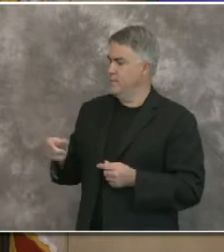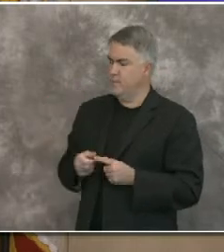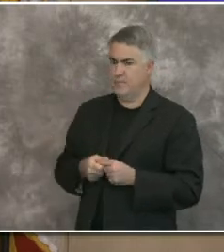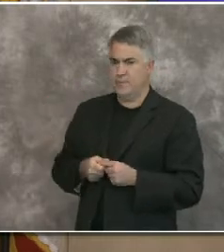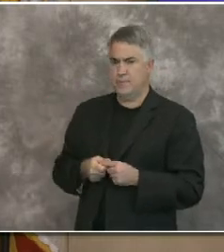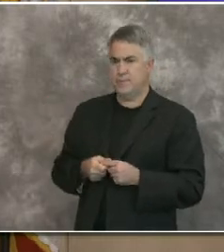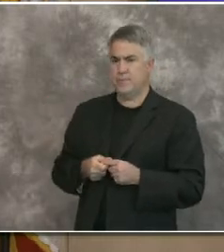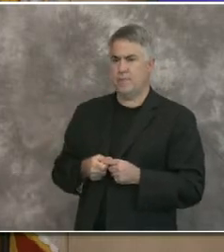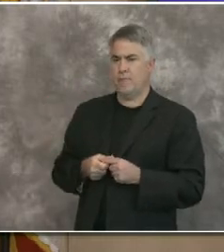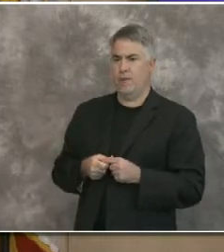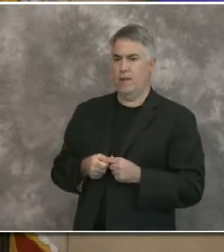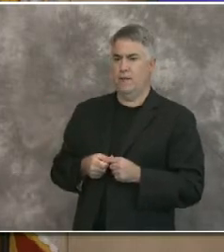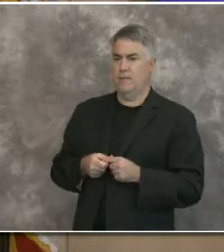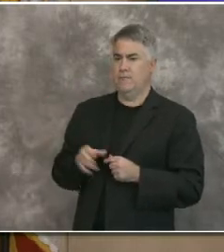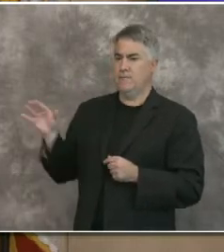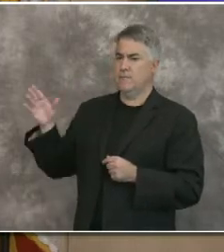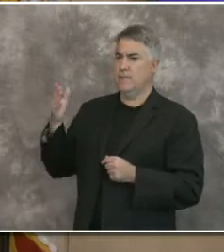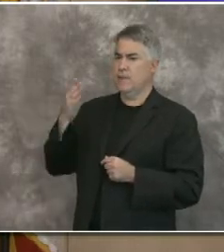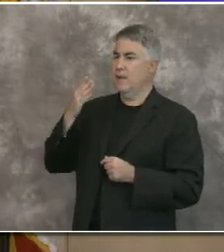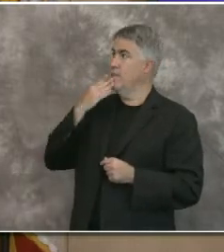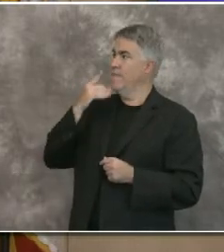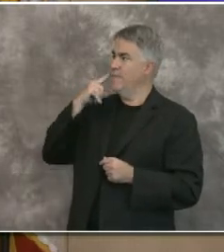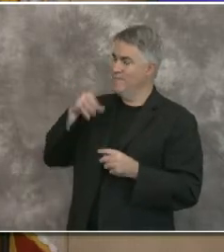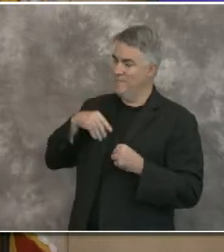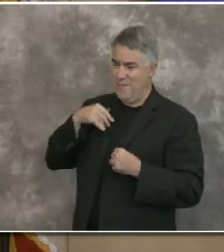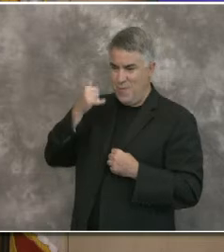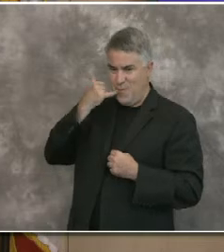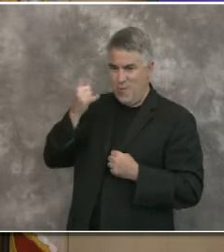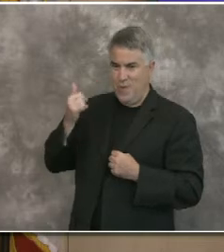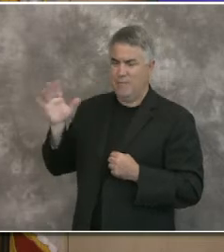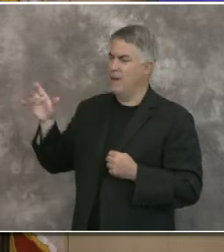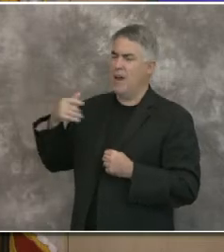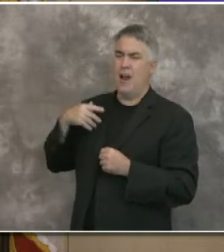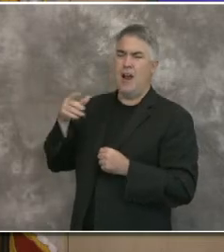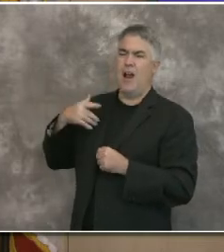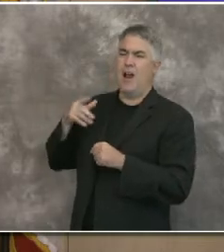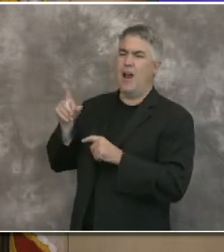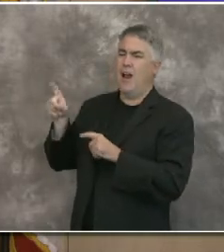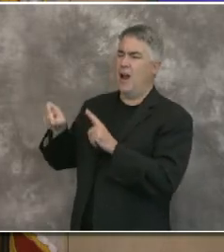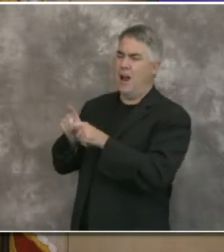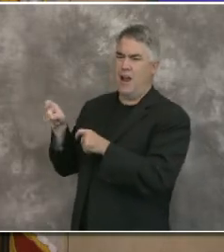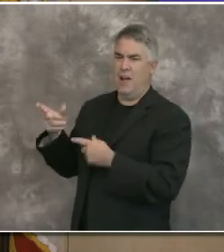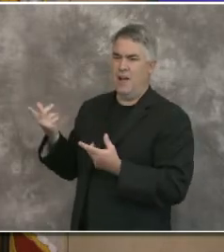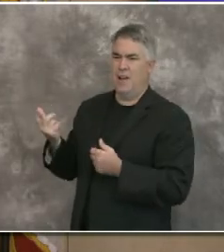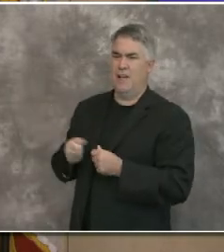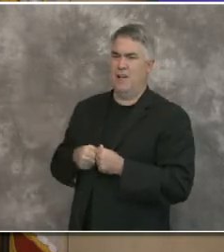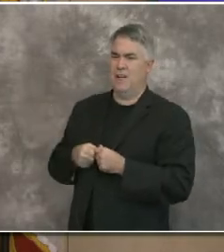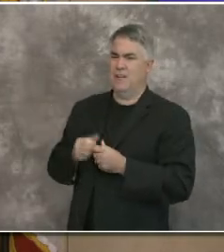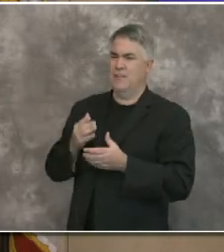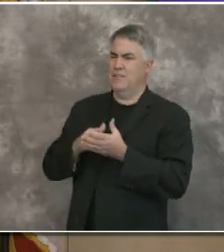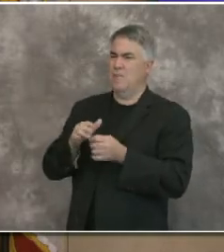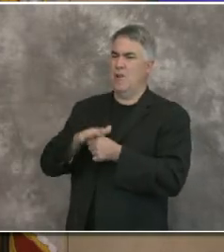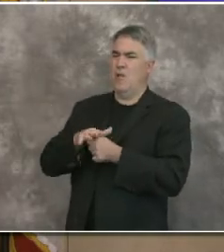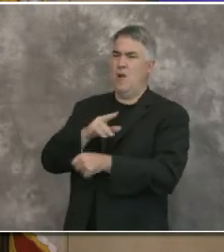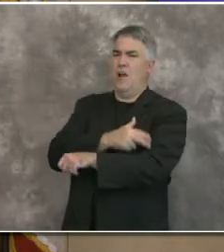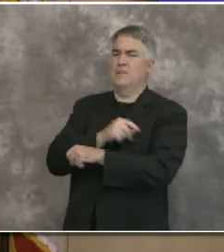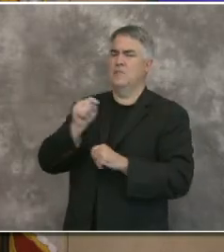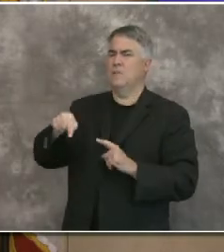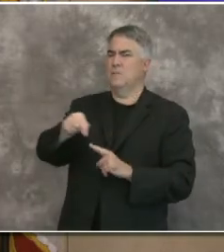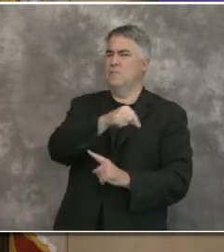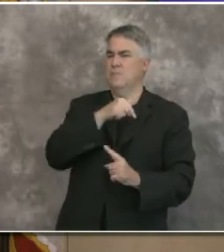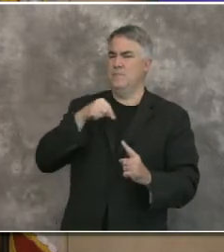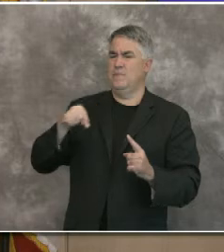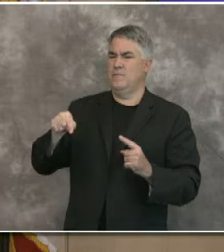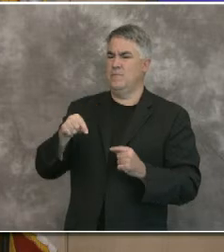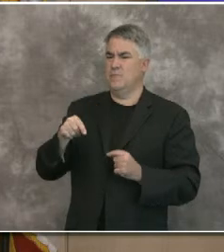Hi, thanks for taking my call. I've got some questions about what's going on today with some of our local hospitals. I spoke to Scripps Health